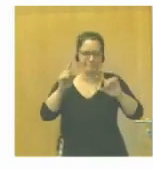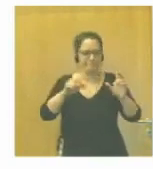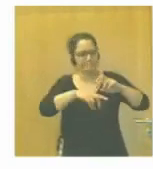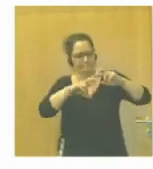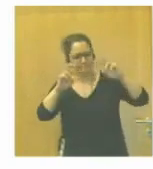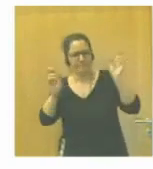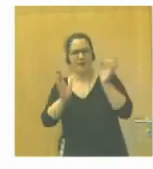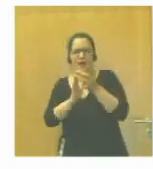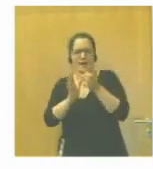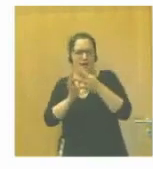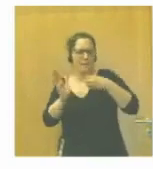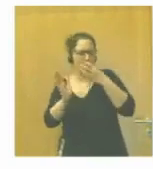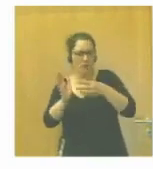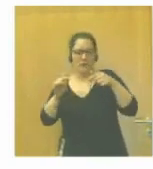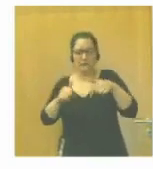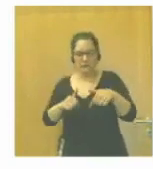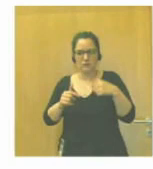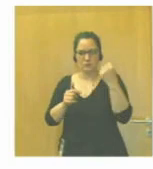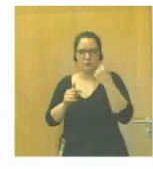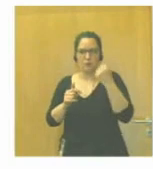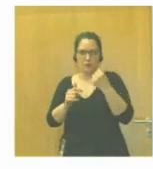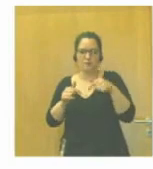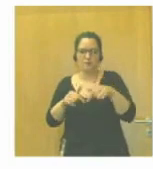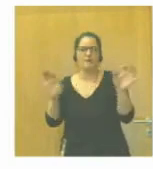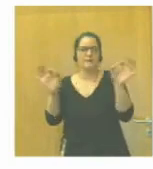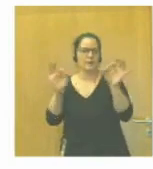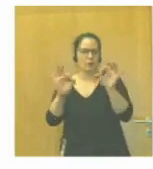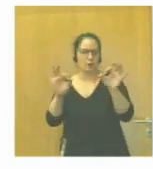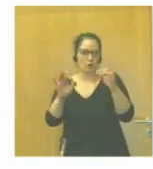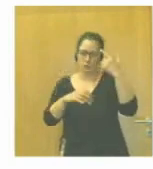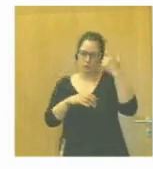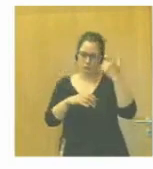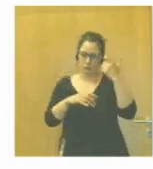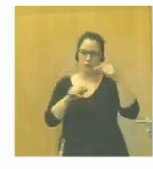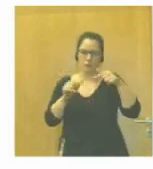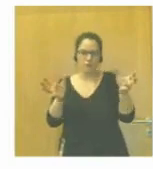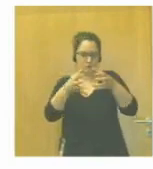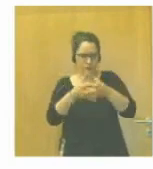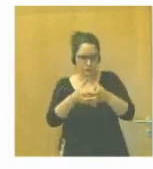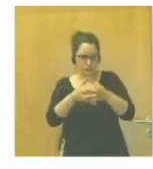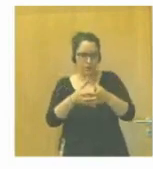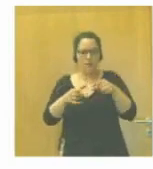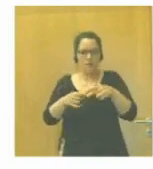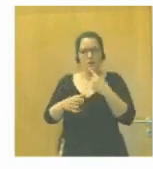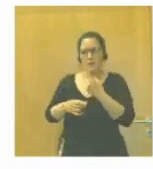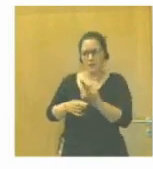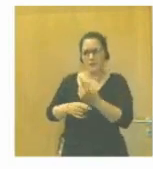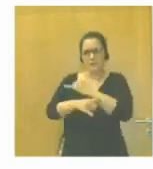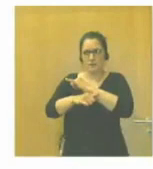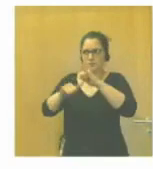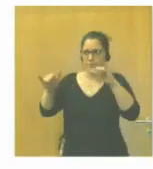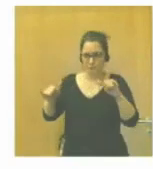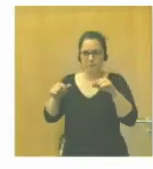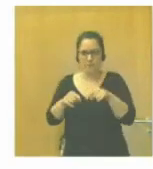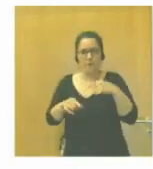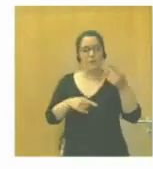Zero Suicide as well. You have to know that you're doing what you say you're doing, and you have to measure each piece of